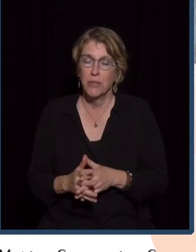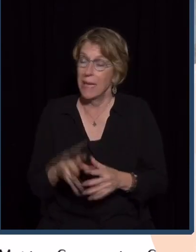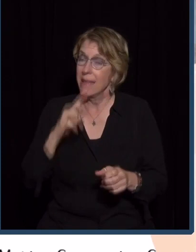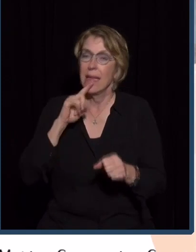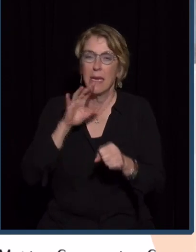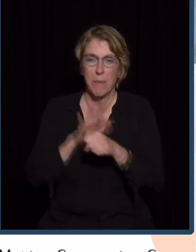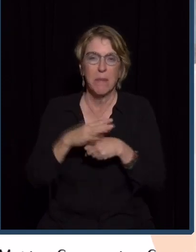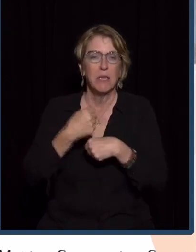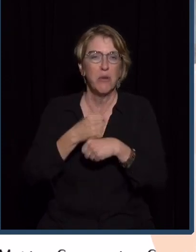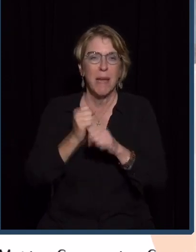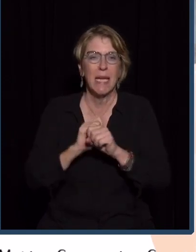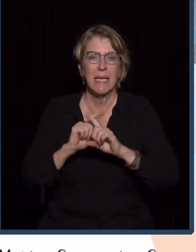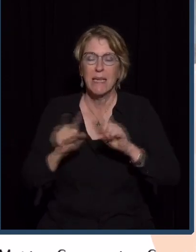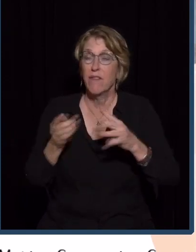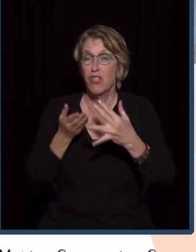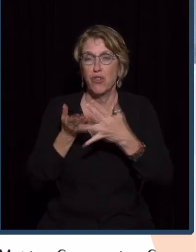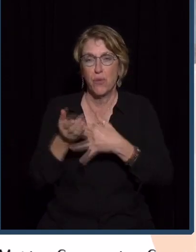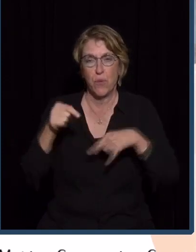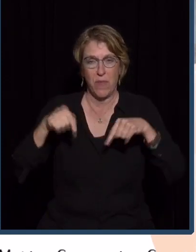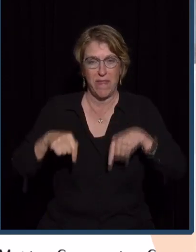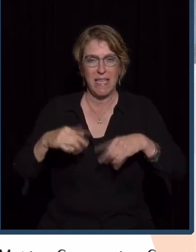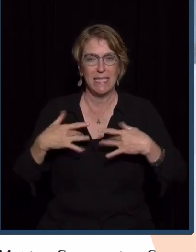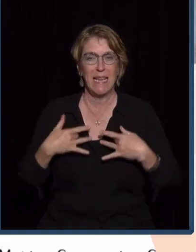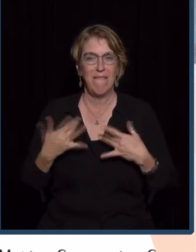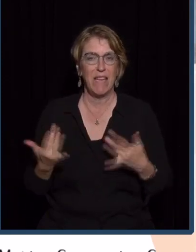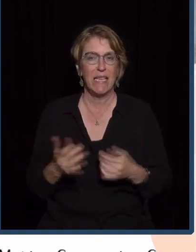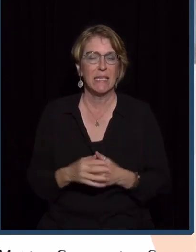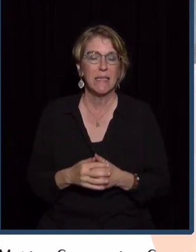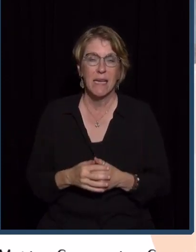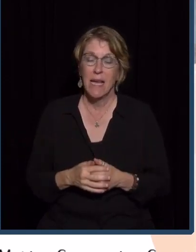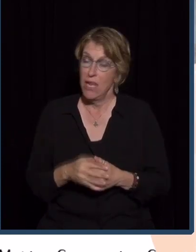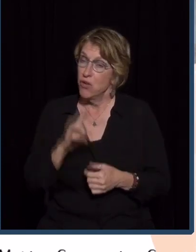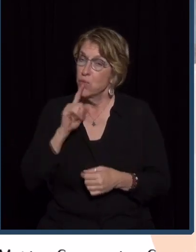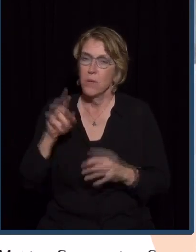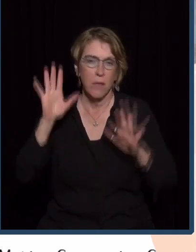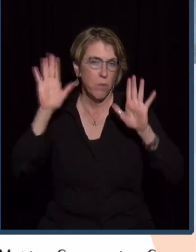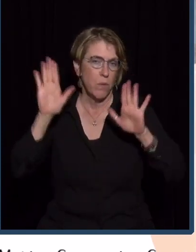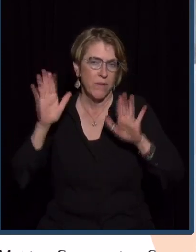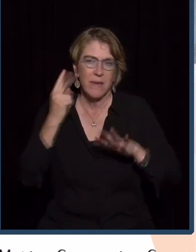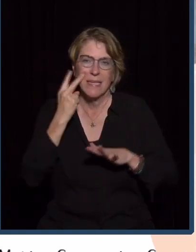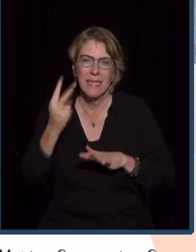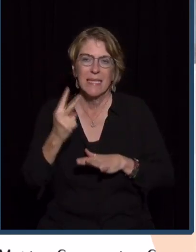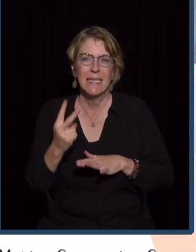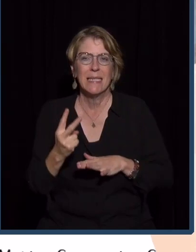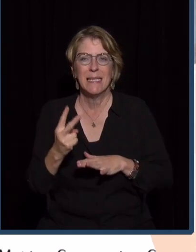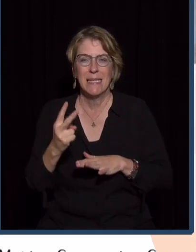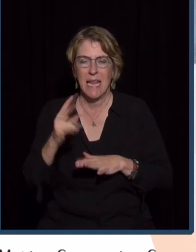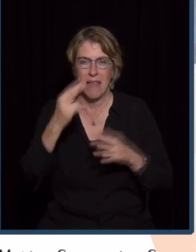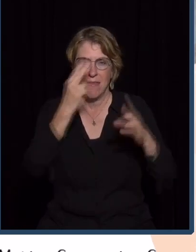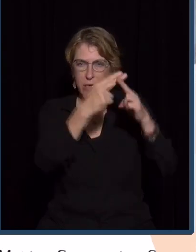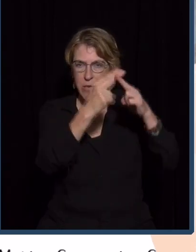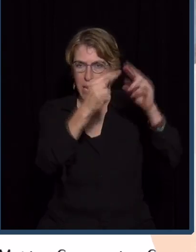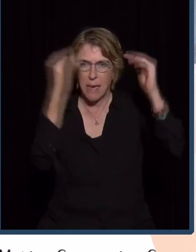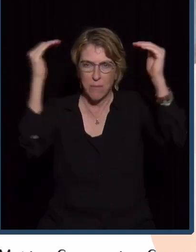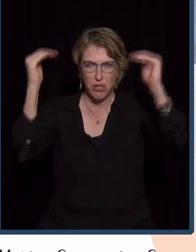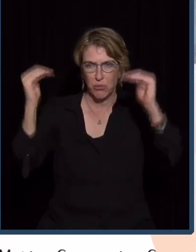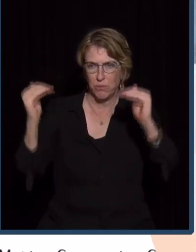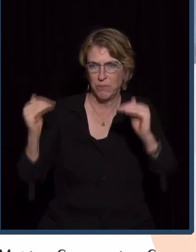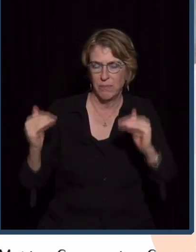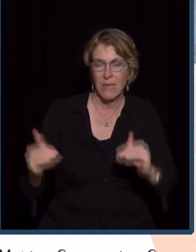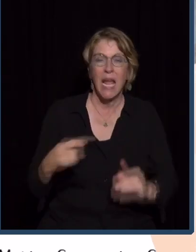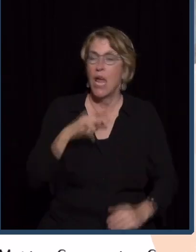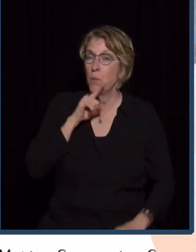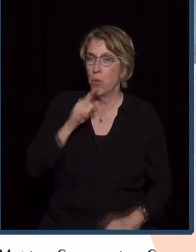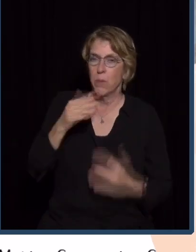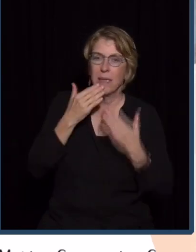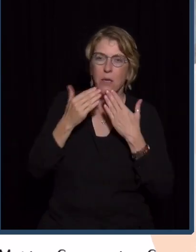make a difference through this event. And it's pretty incredible to see them and how they are rallying around us together. And we are so grateful for